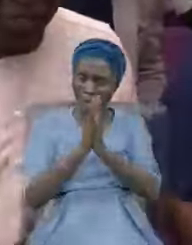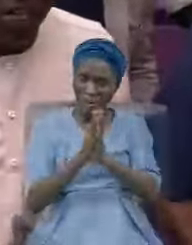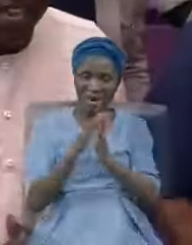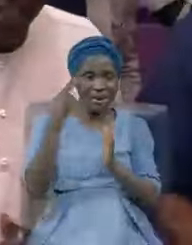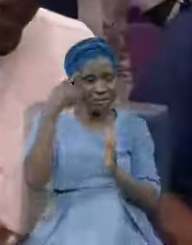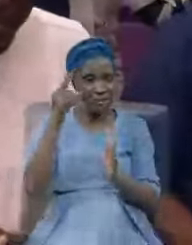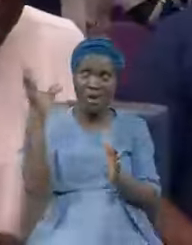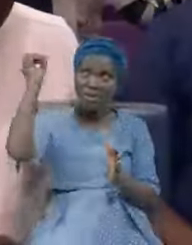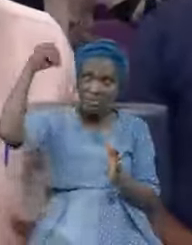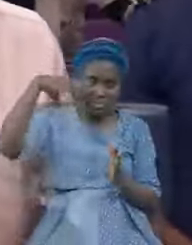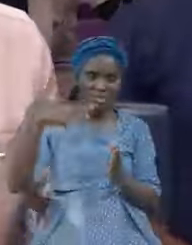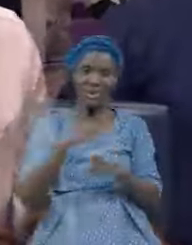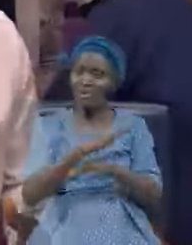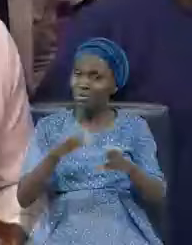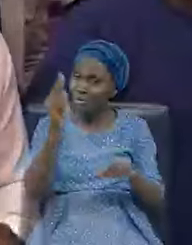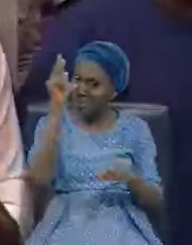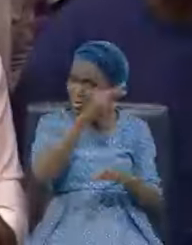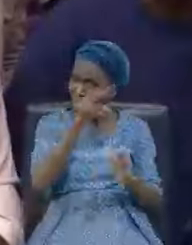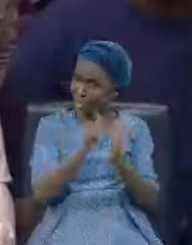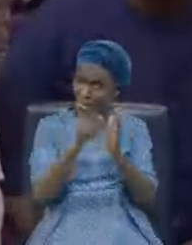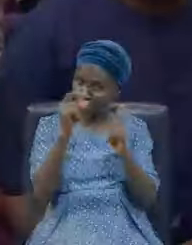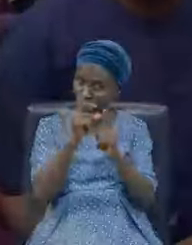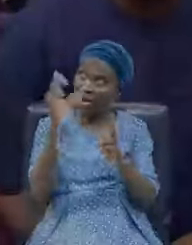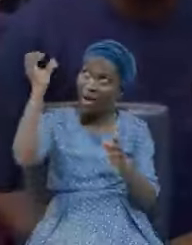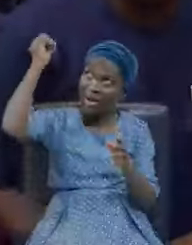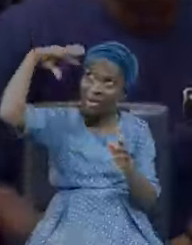Don't misunderstand that word.